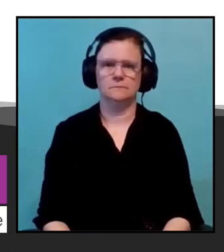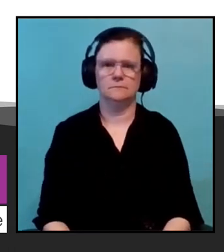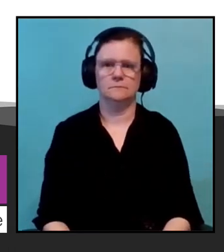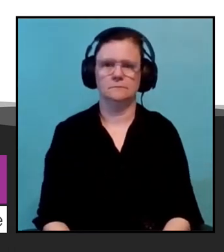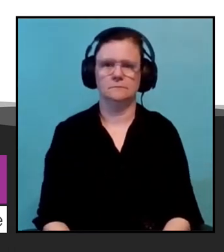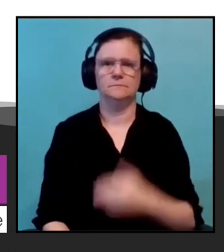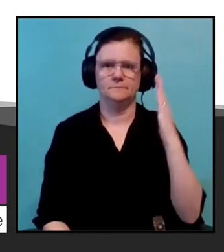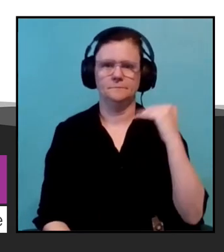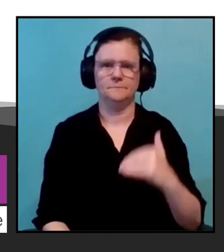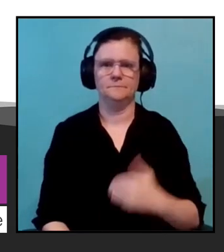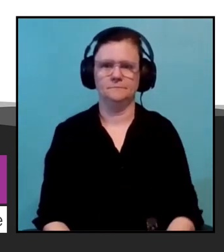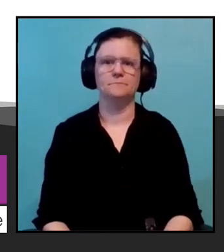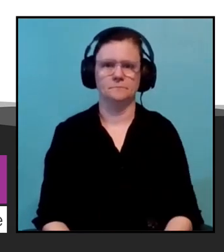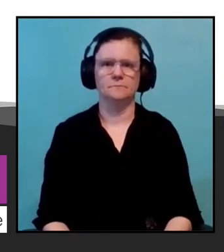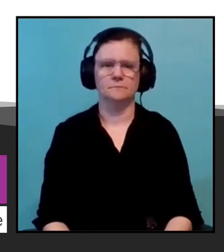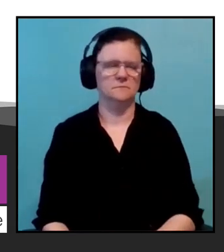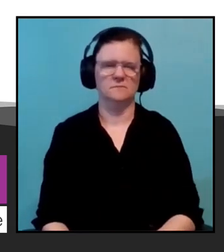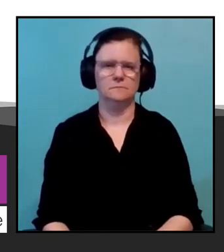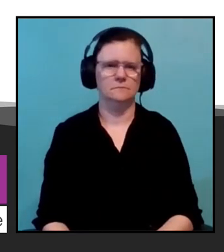Next slide, please.